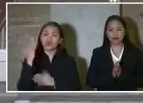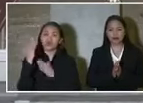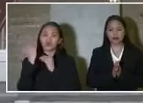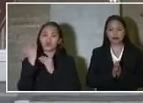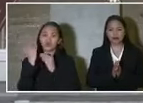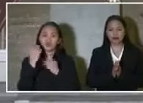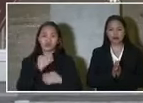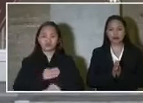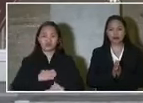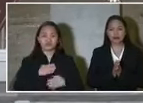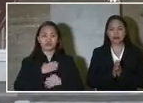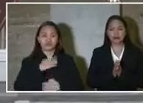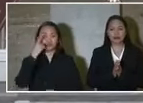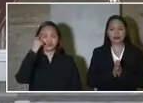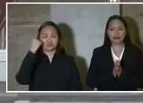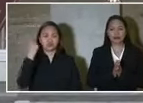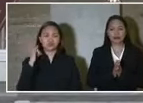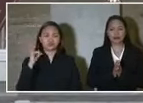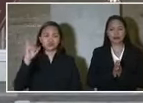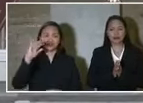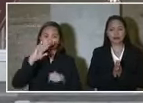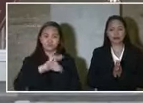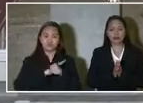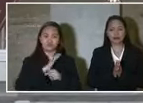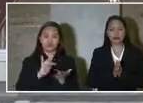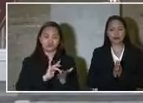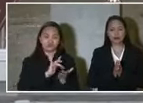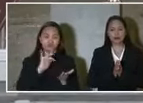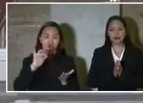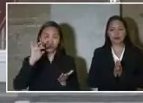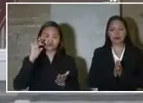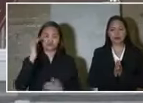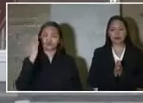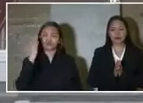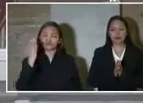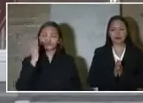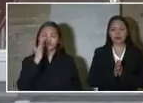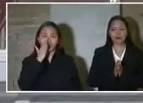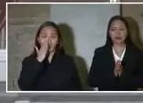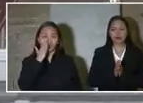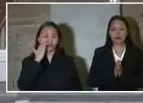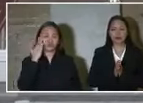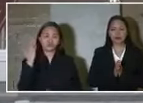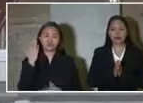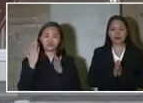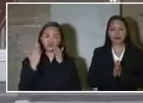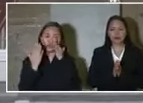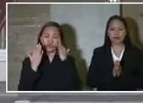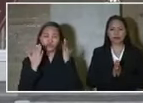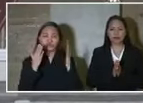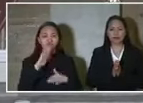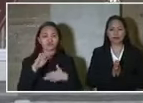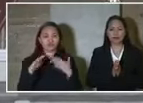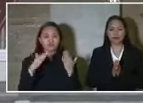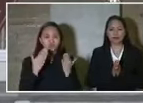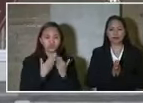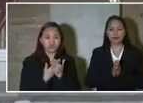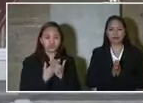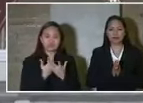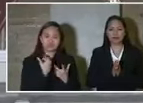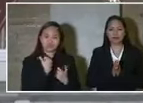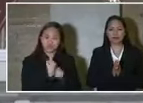enjoy forever the fullness of your glory, when you will wipe away every tear from our